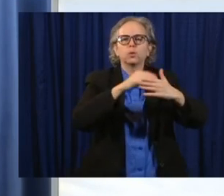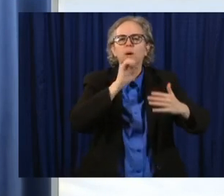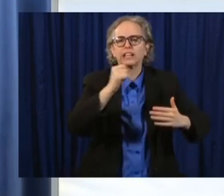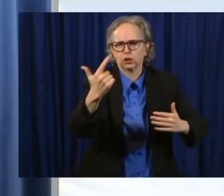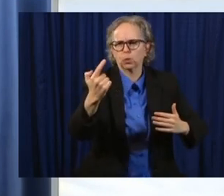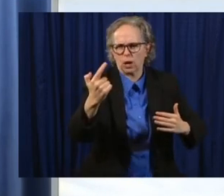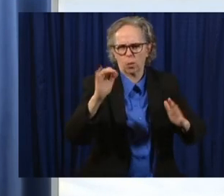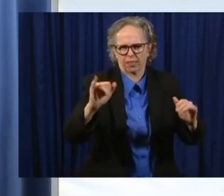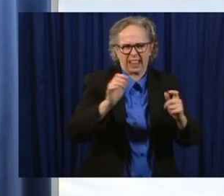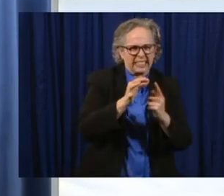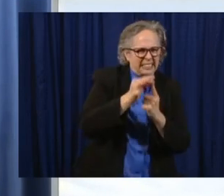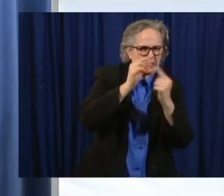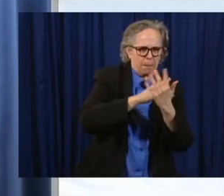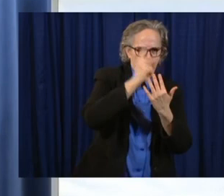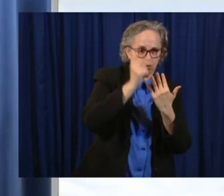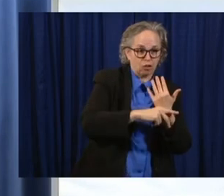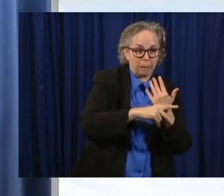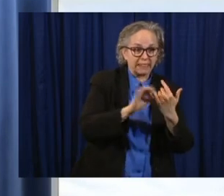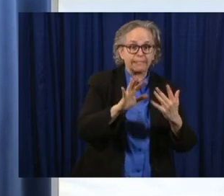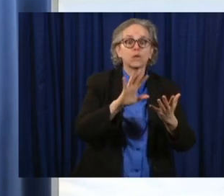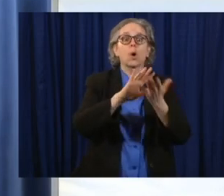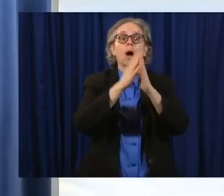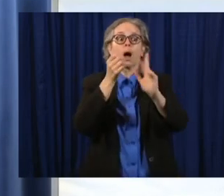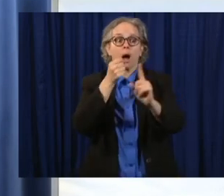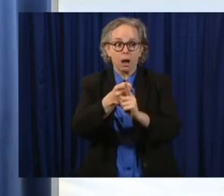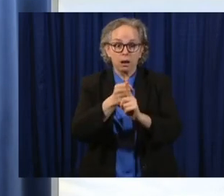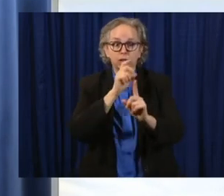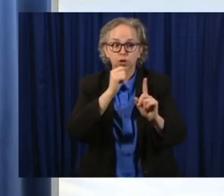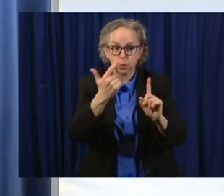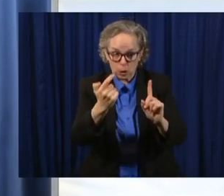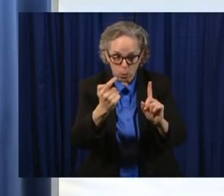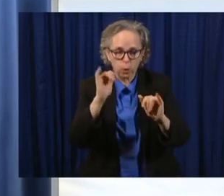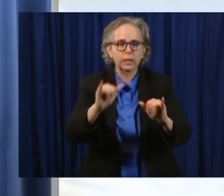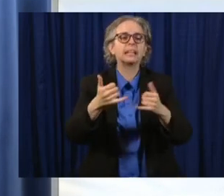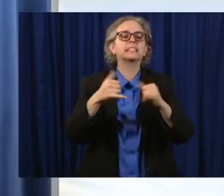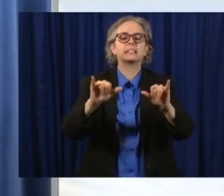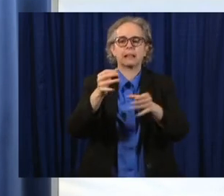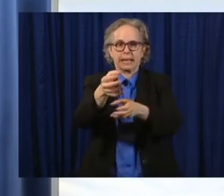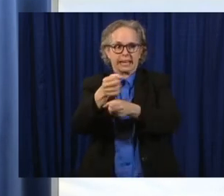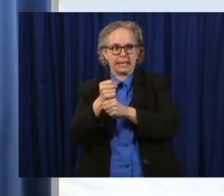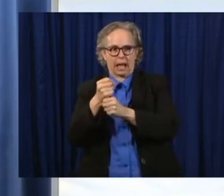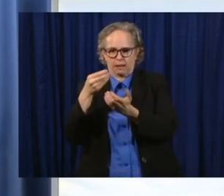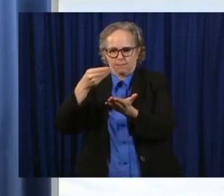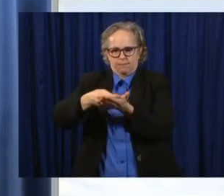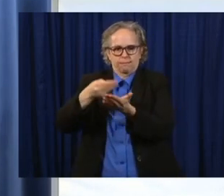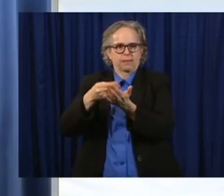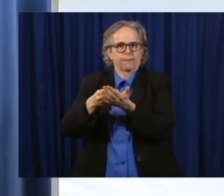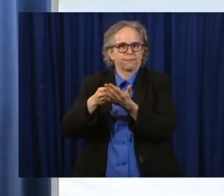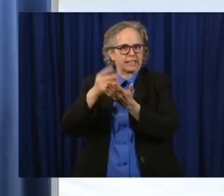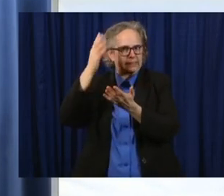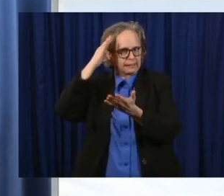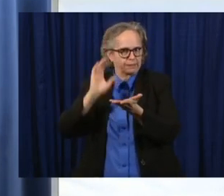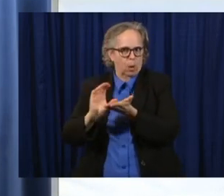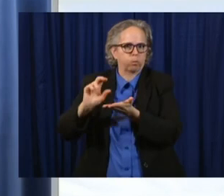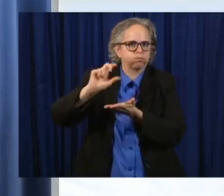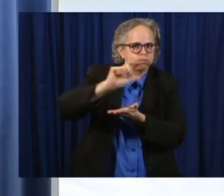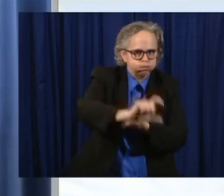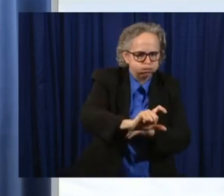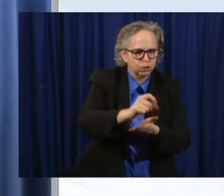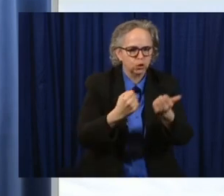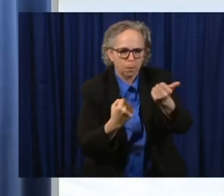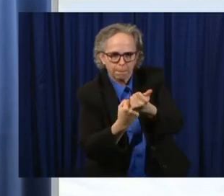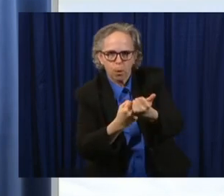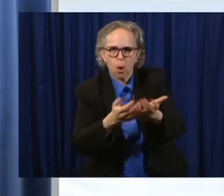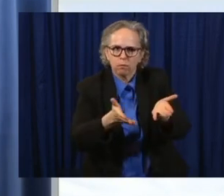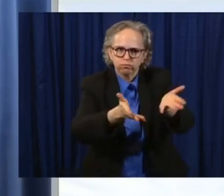them maintain their housing, their jobs, and their education. These changes that we are making will ensure that